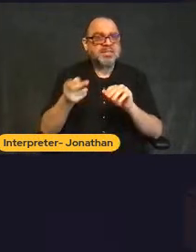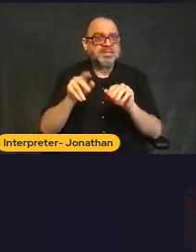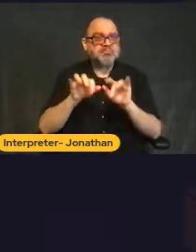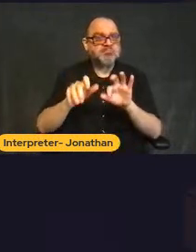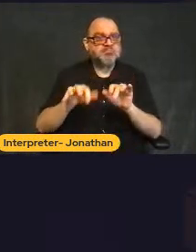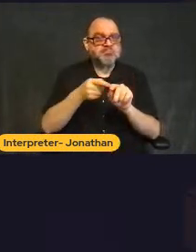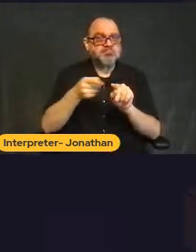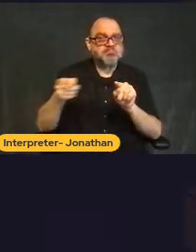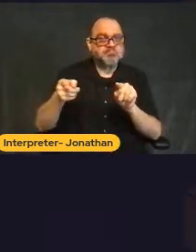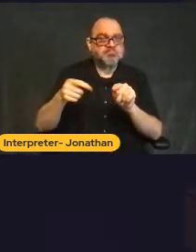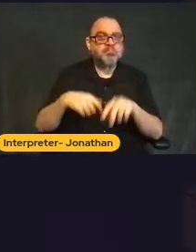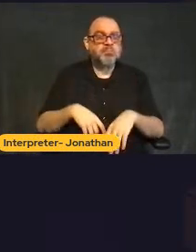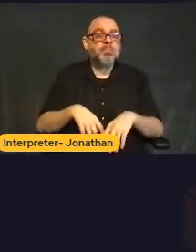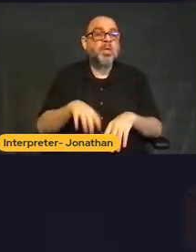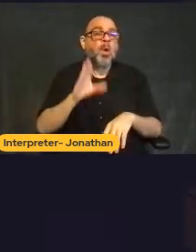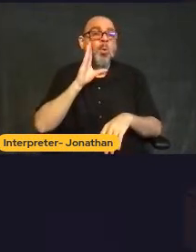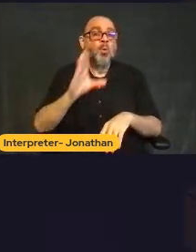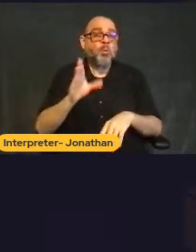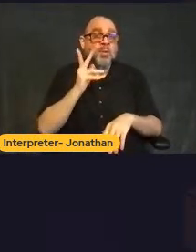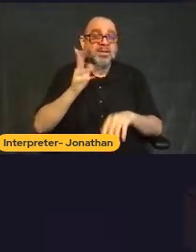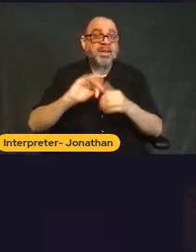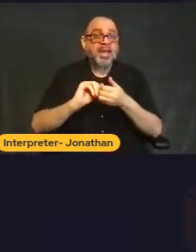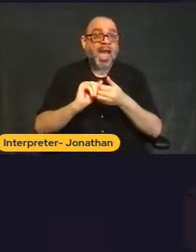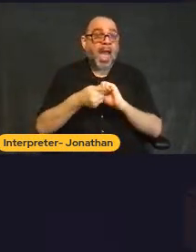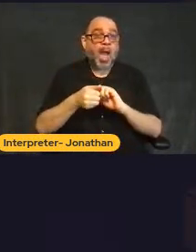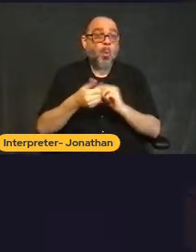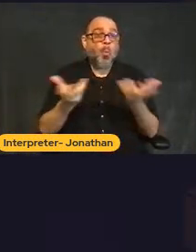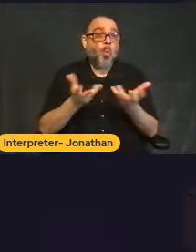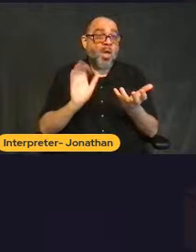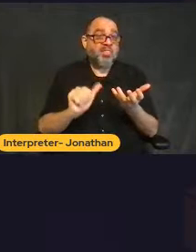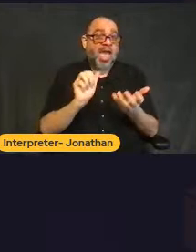we'll be able to see how our application looks like.